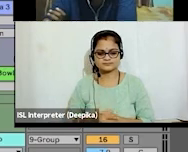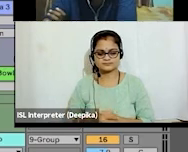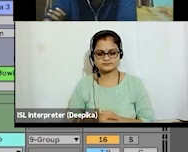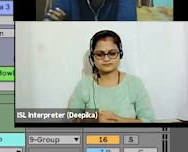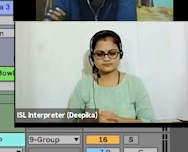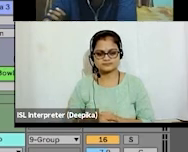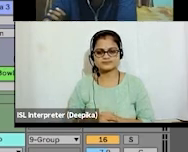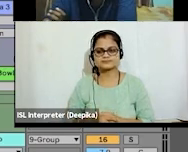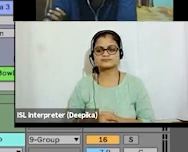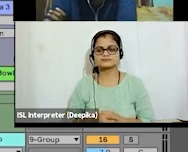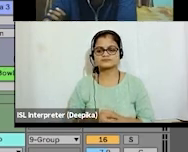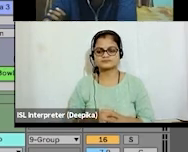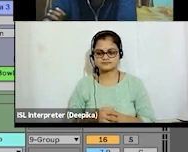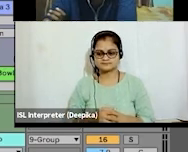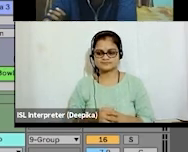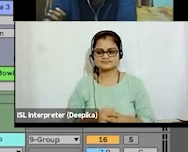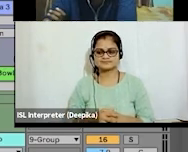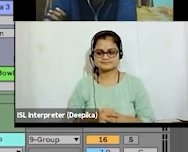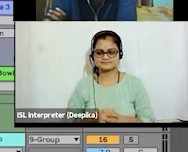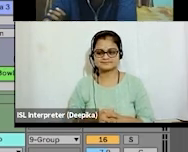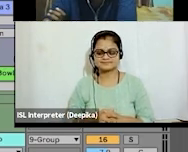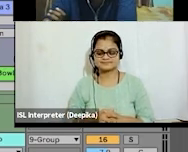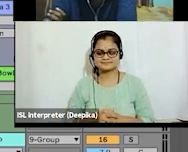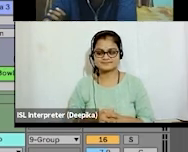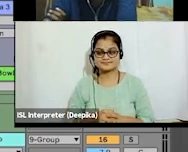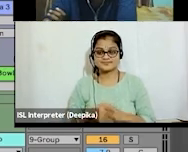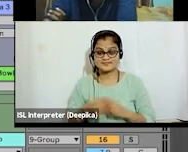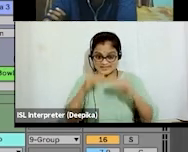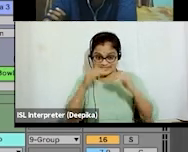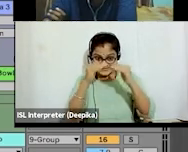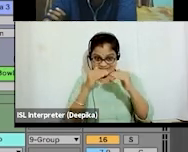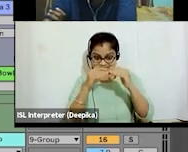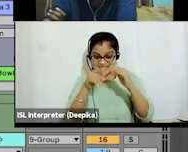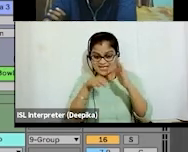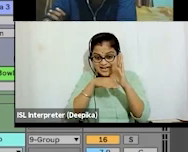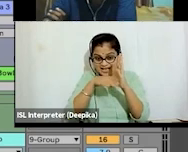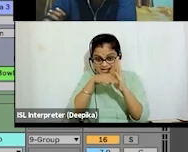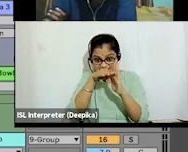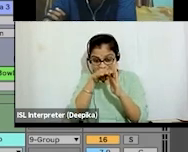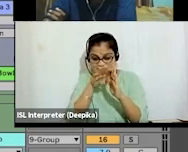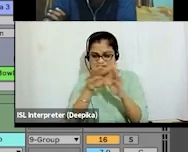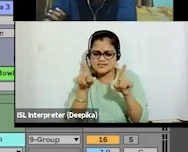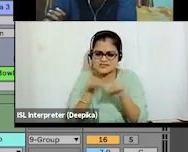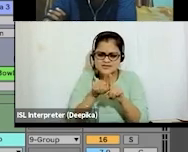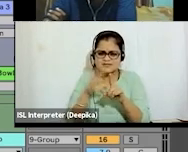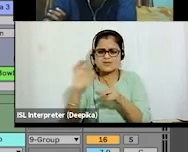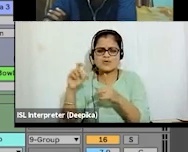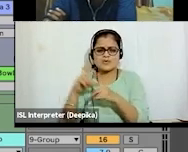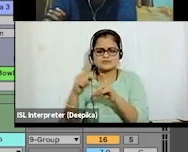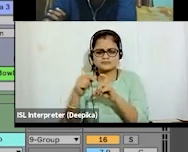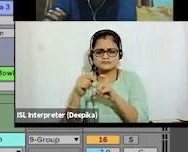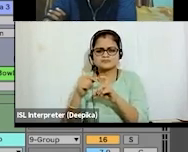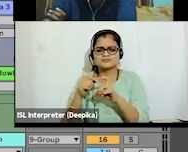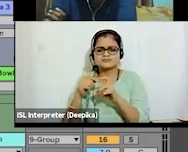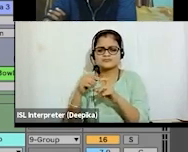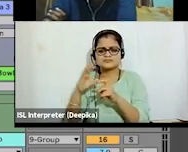so that's how that sound is made. That's kind of layered with the same chord that's also being arpeggiated of